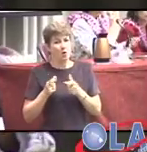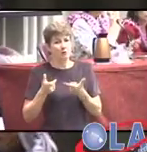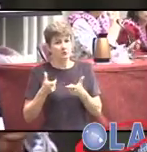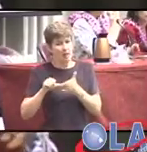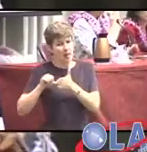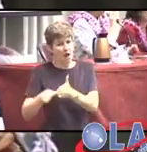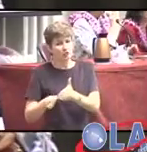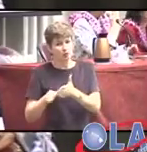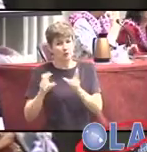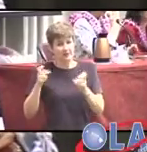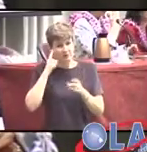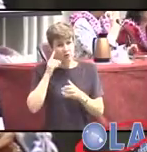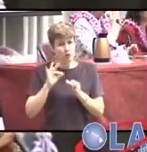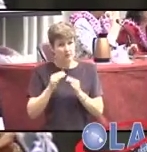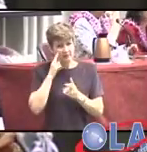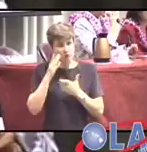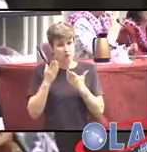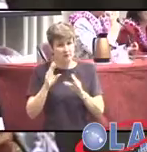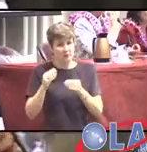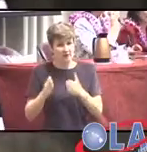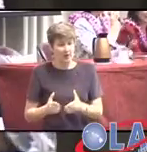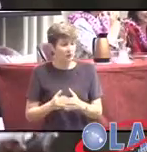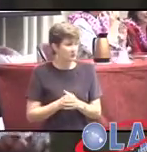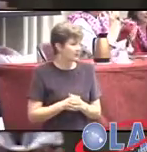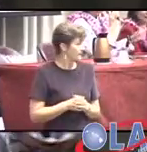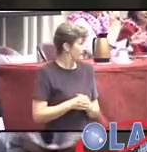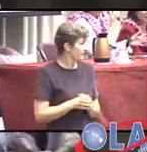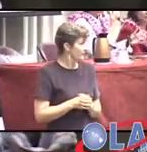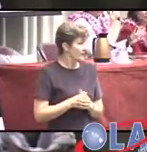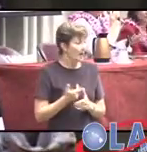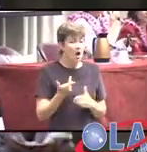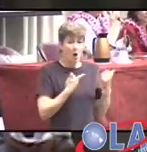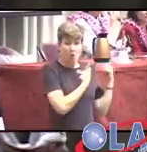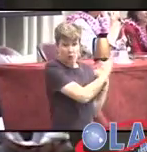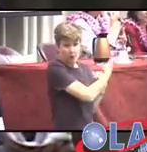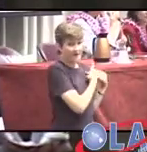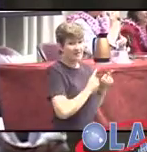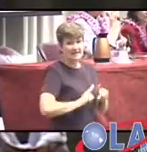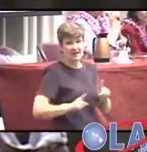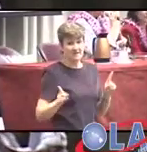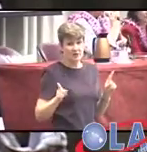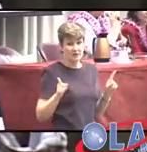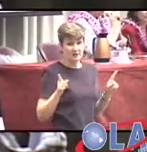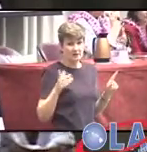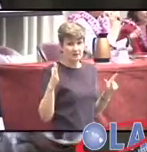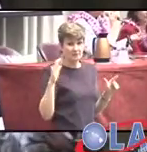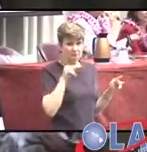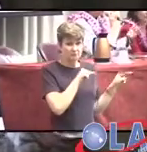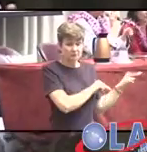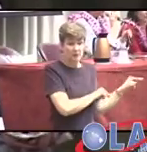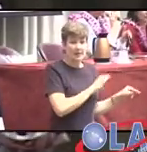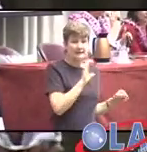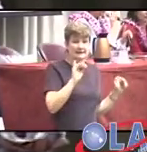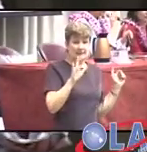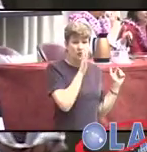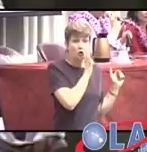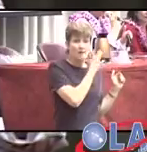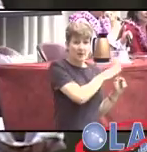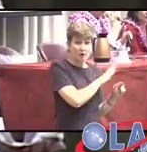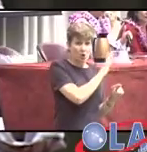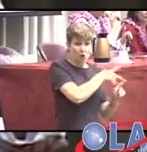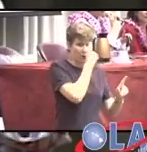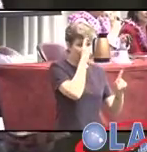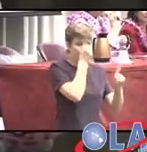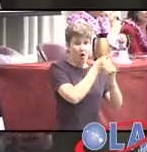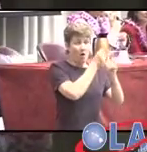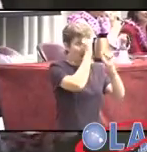to interpreting for service providers. The 3 of us come from really different perspectives, and Cindy's going to talk about her own epiphany